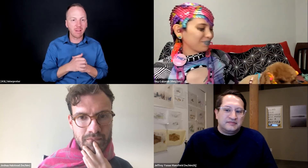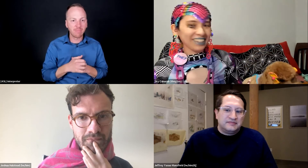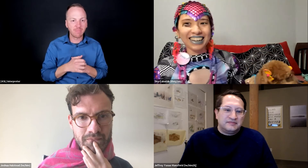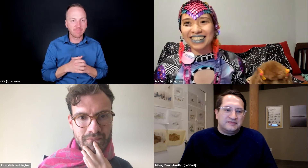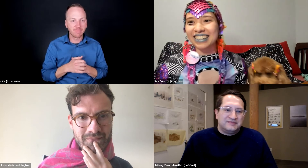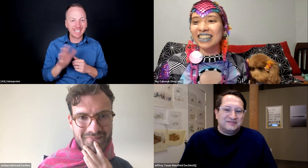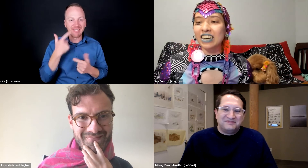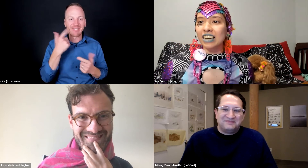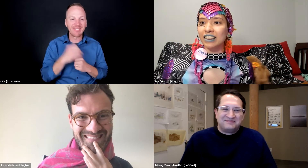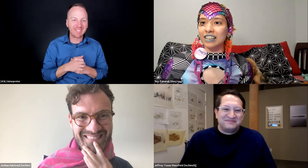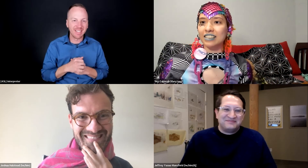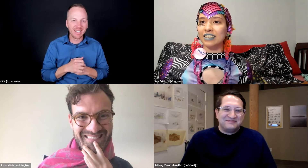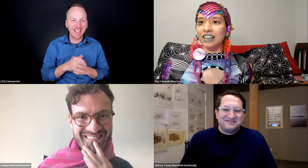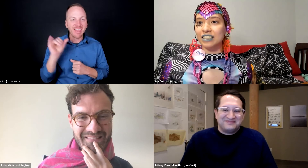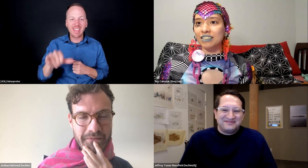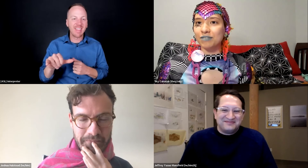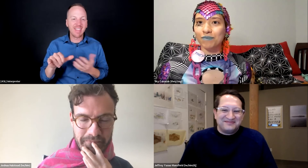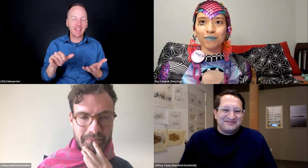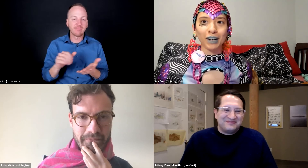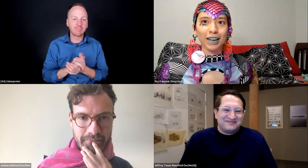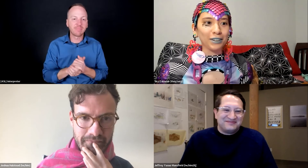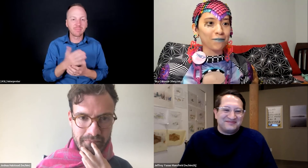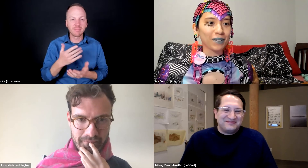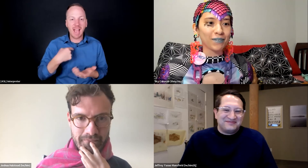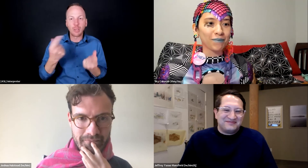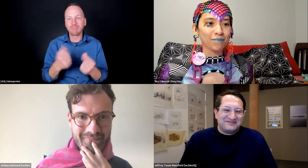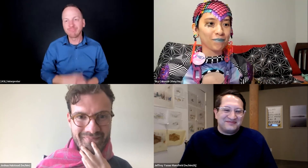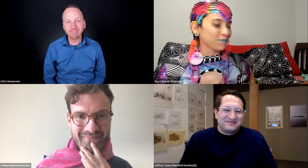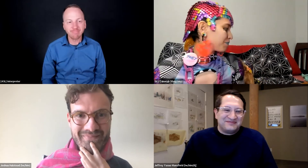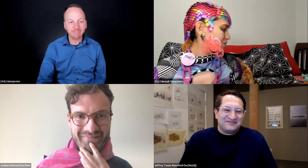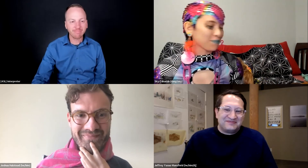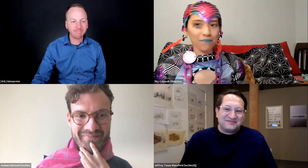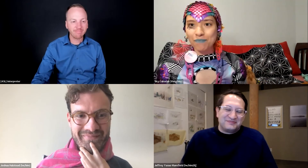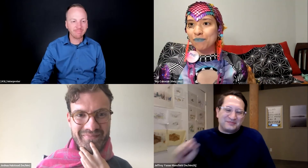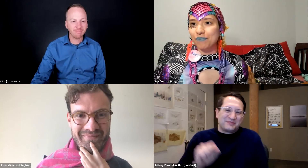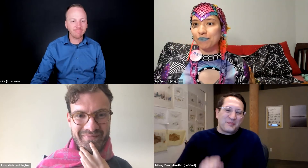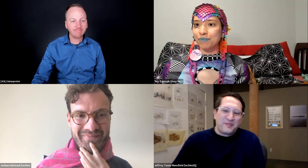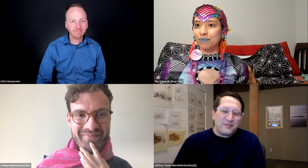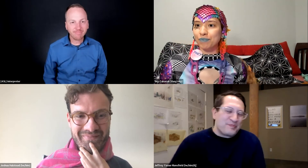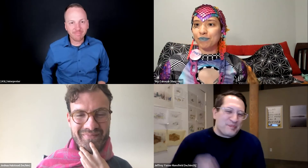so that's what I do.